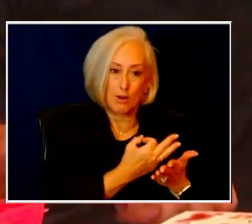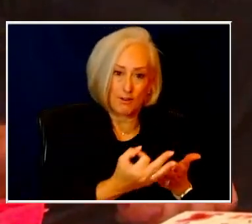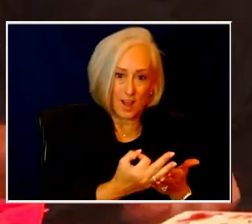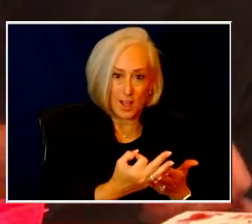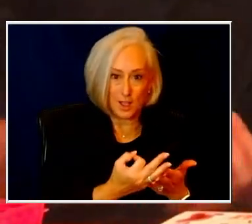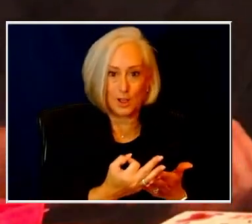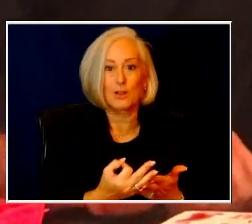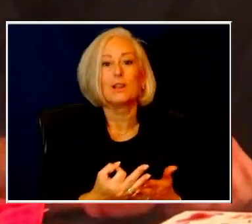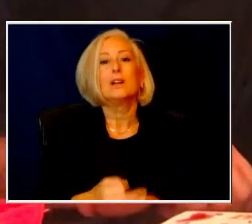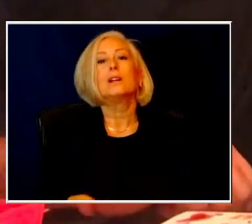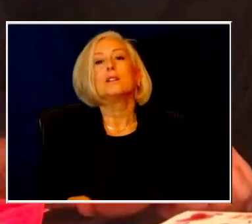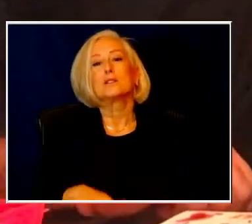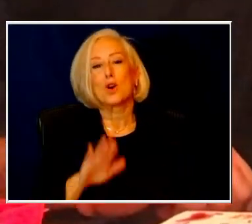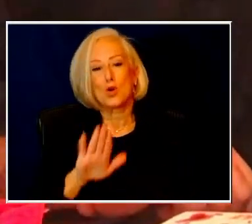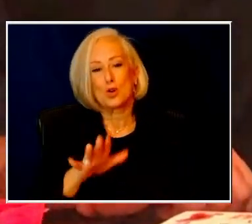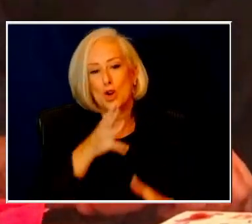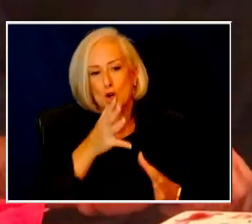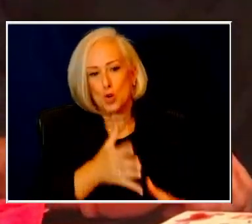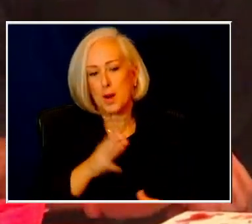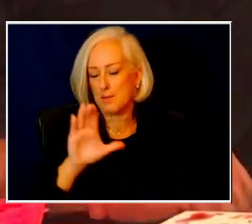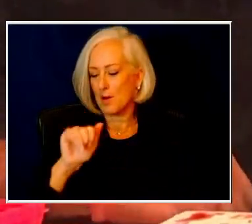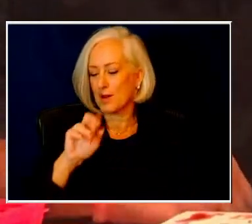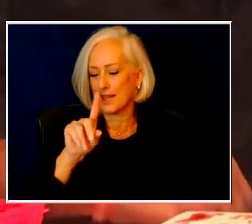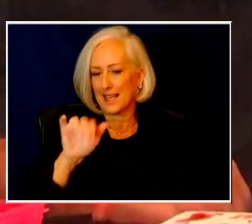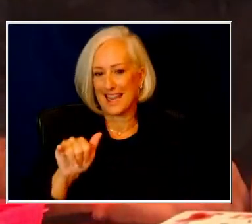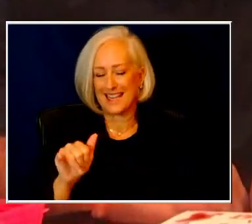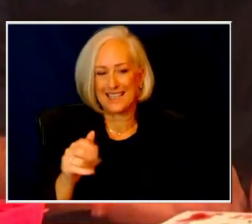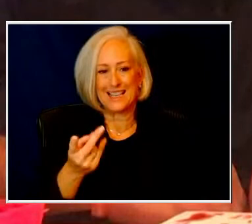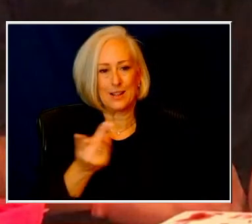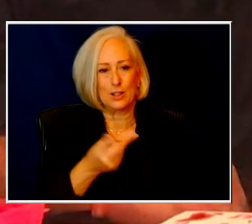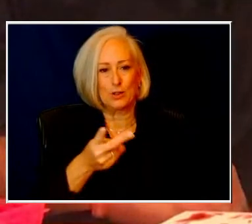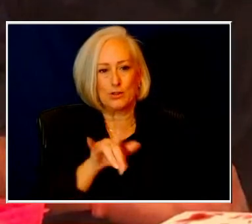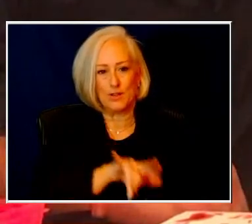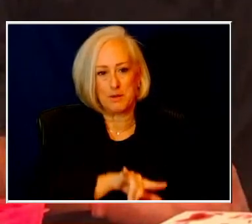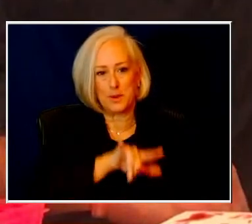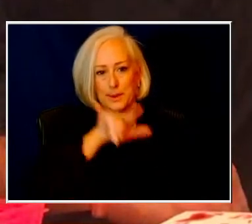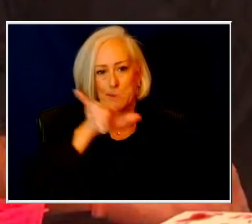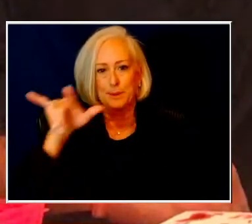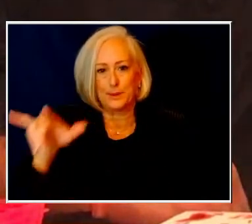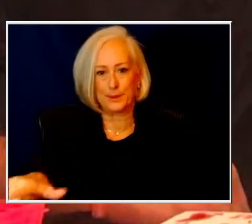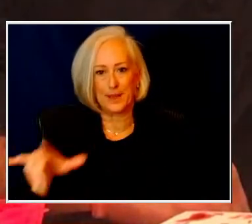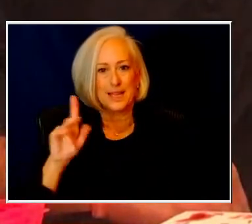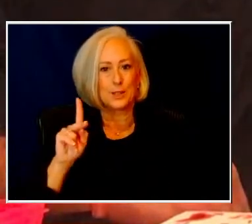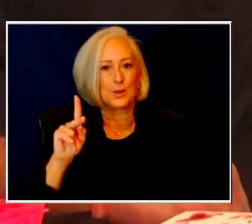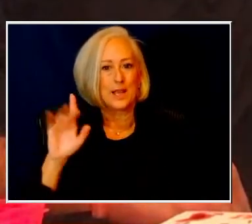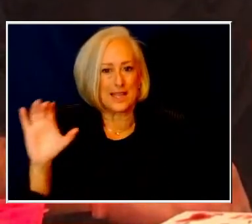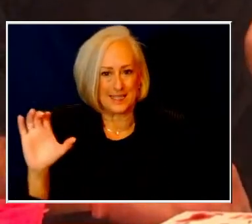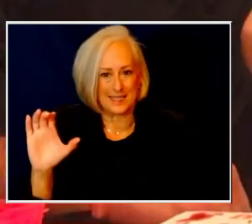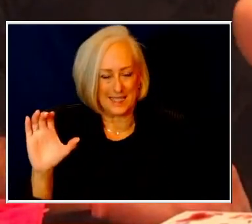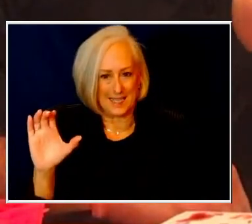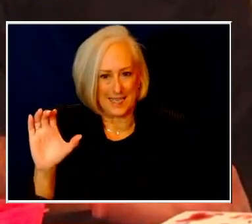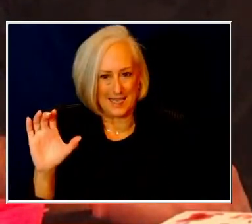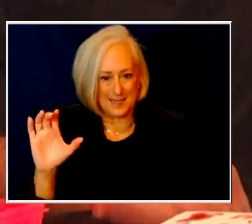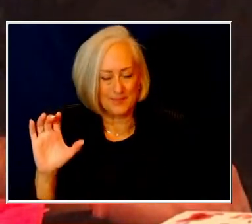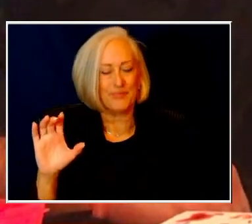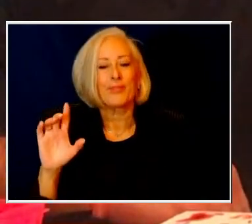Grandma Candy have to hop on an airplane to Kansas City, and from there it just kind